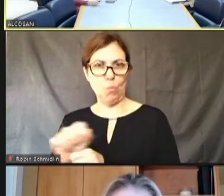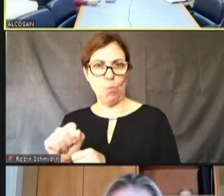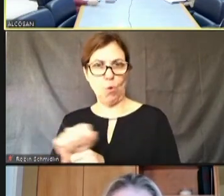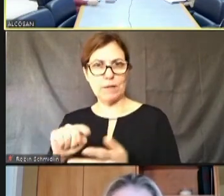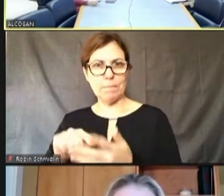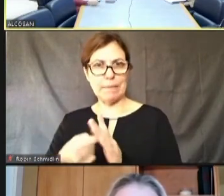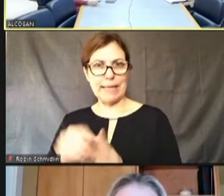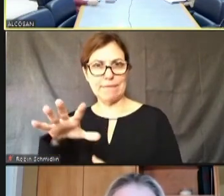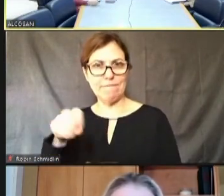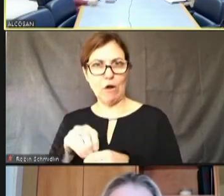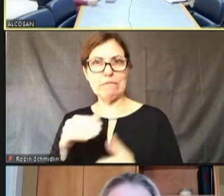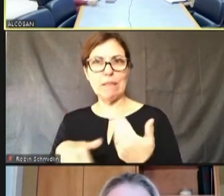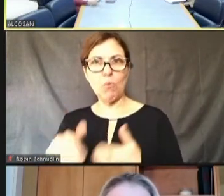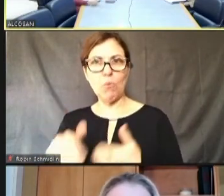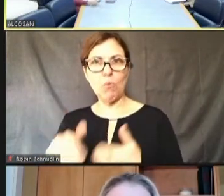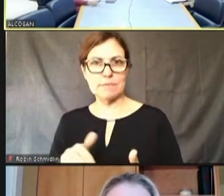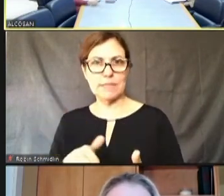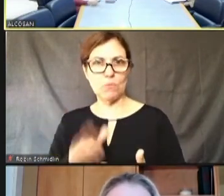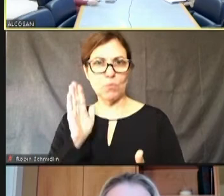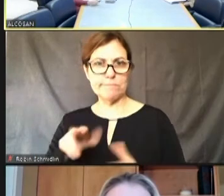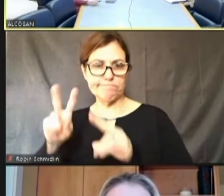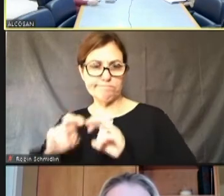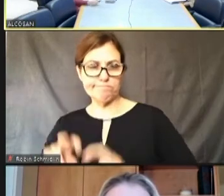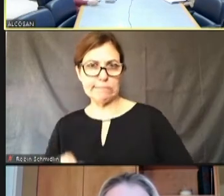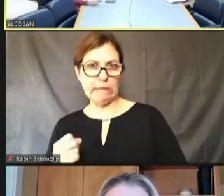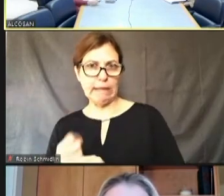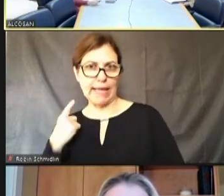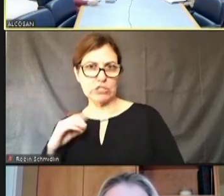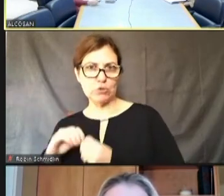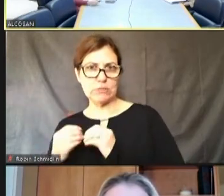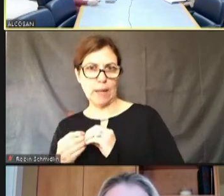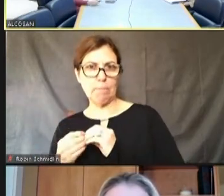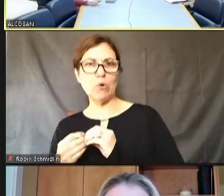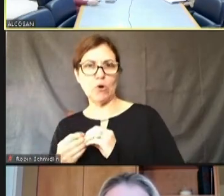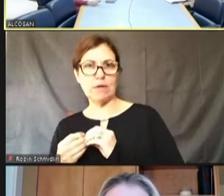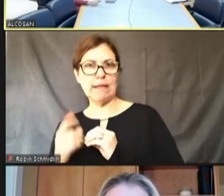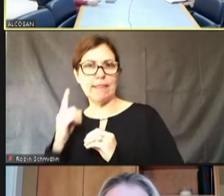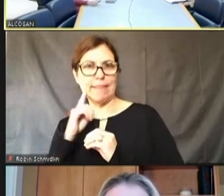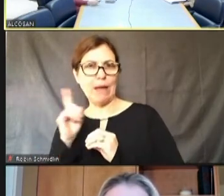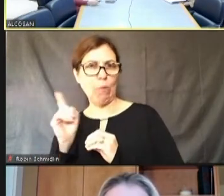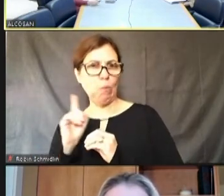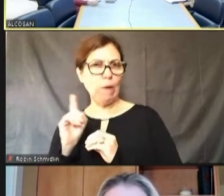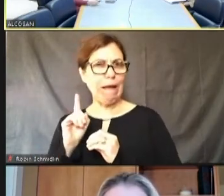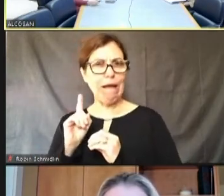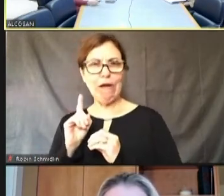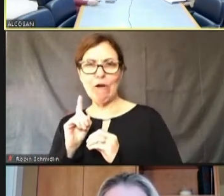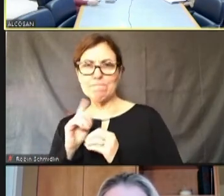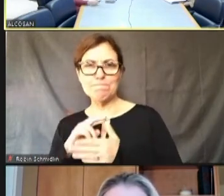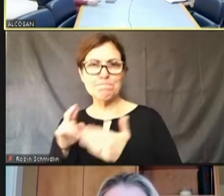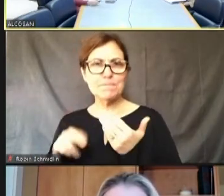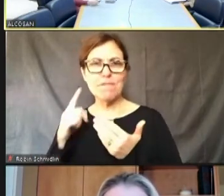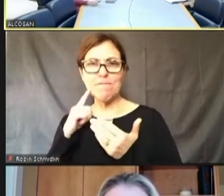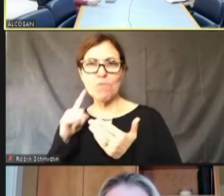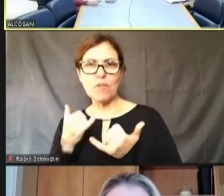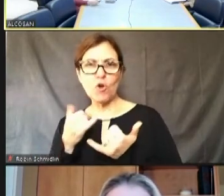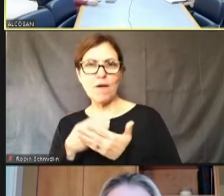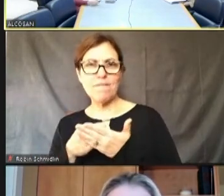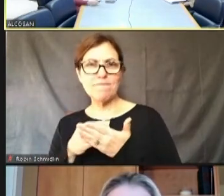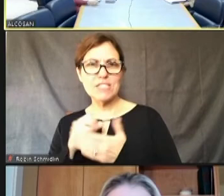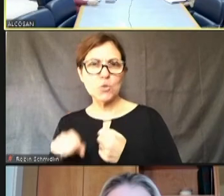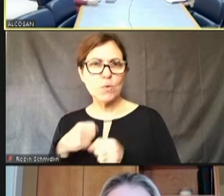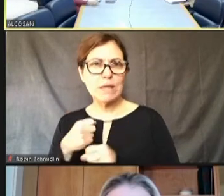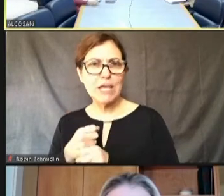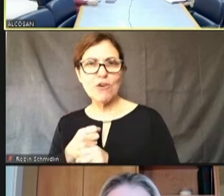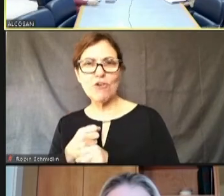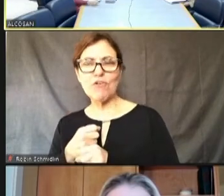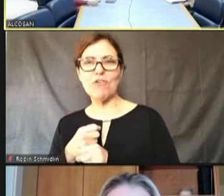last year's numbers, where they think they're going to finish the current fiscal year. and then what they believe will be